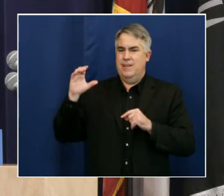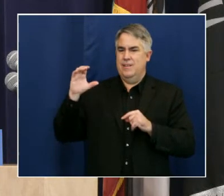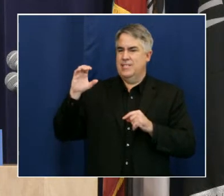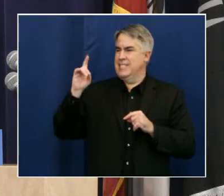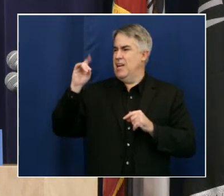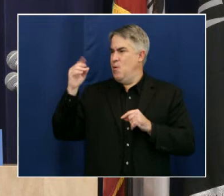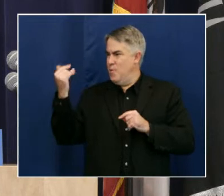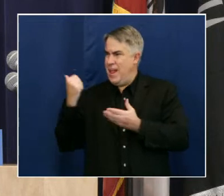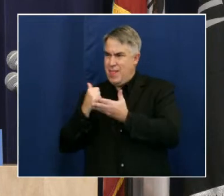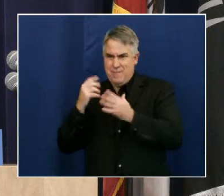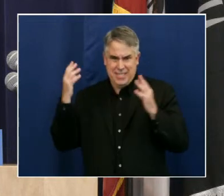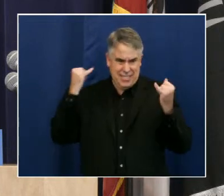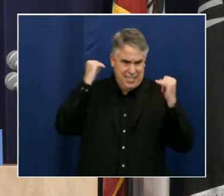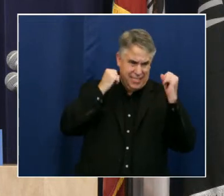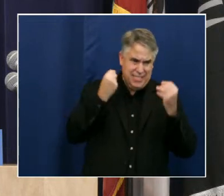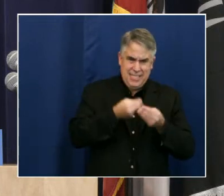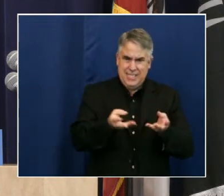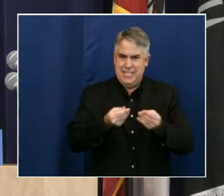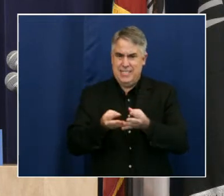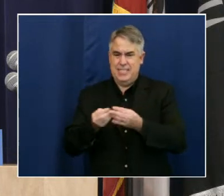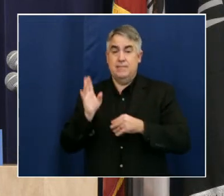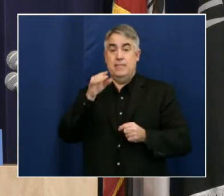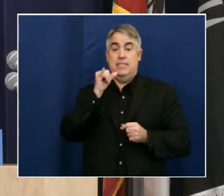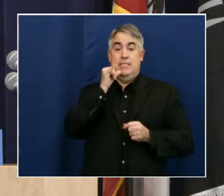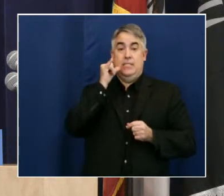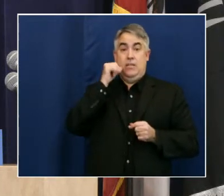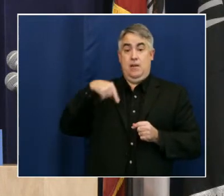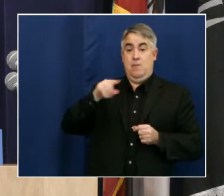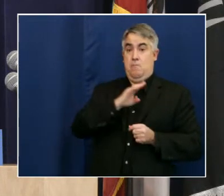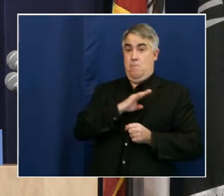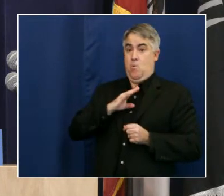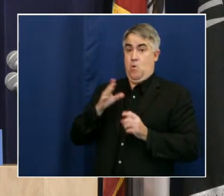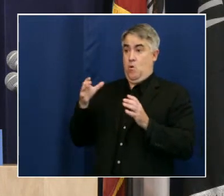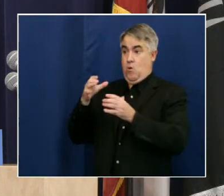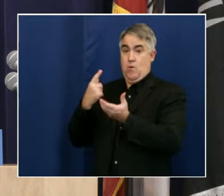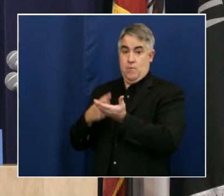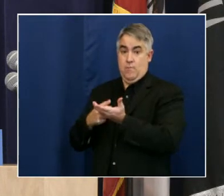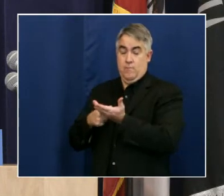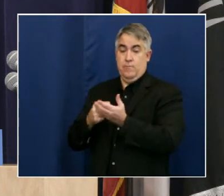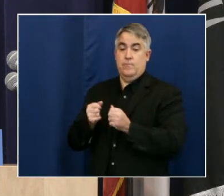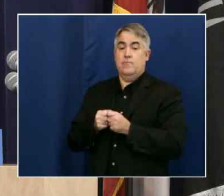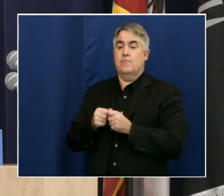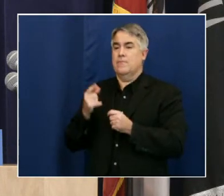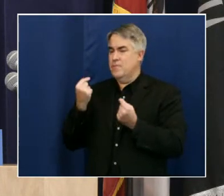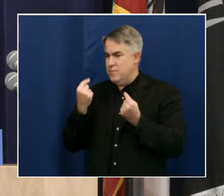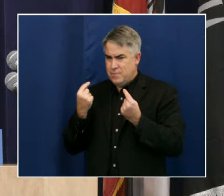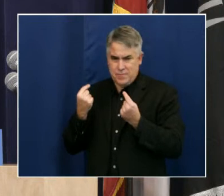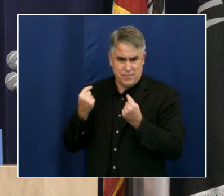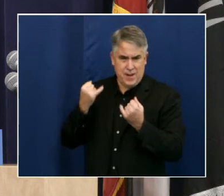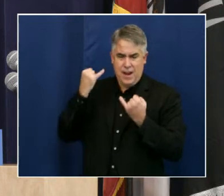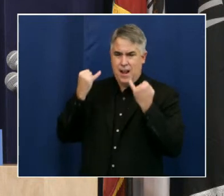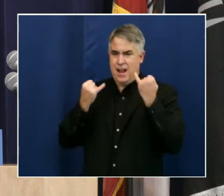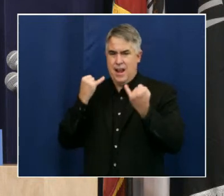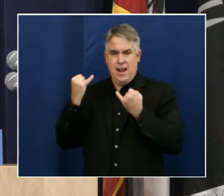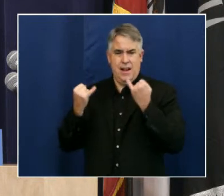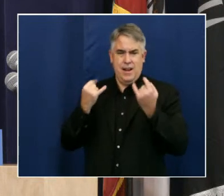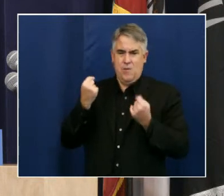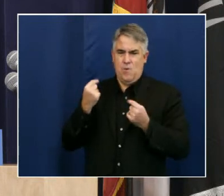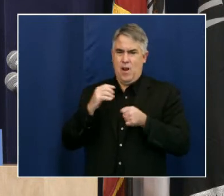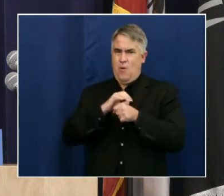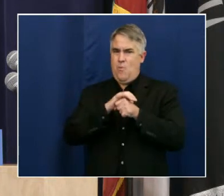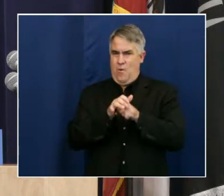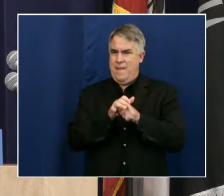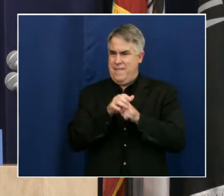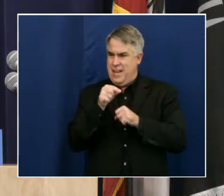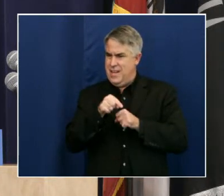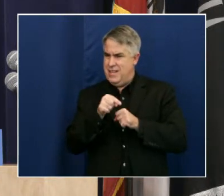Yesterday, the Board of Supervisors supported taking more data-driven, collaborative, and equitable approach to addressing COVID-19. And this is key